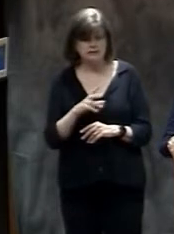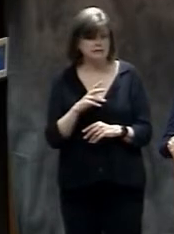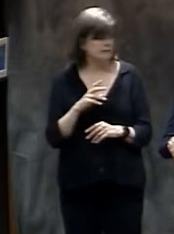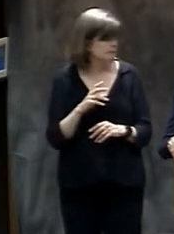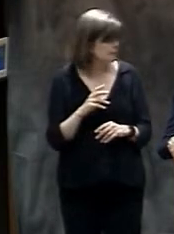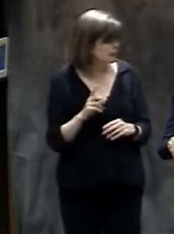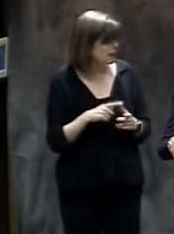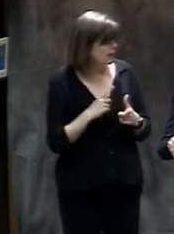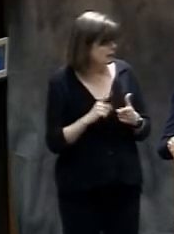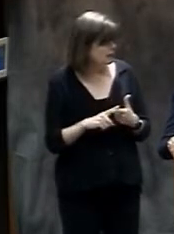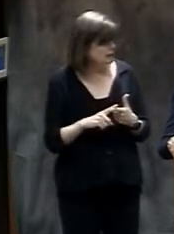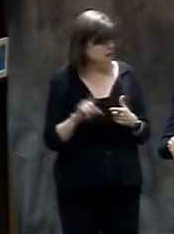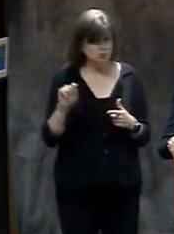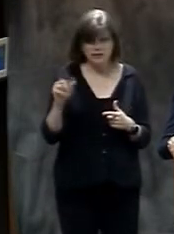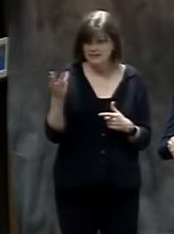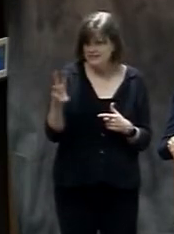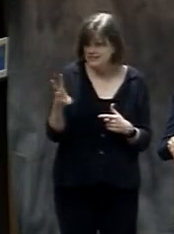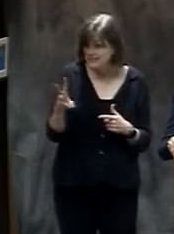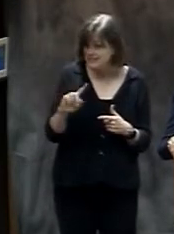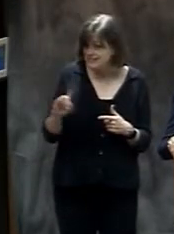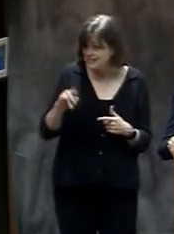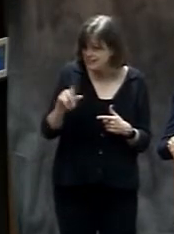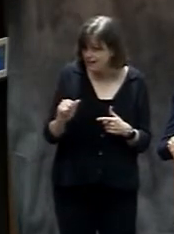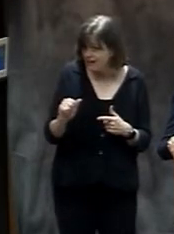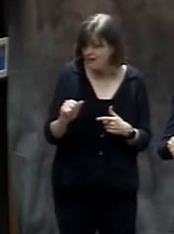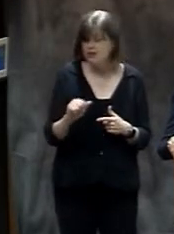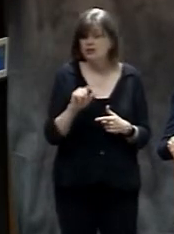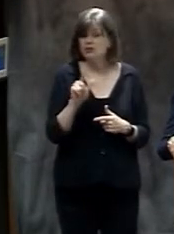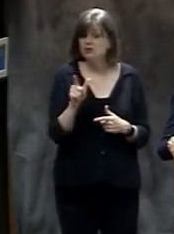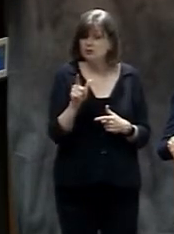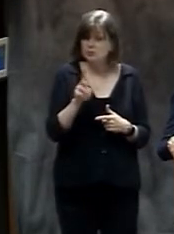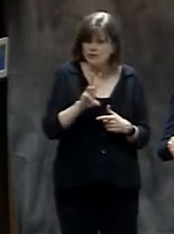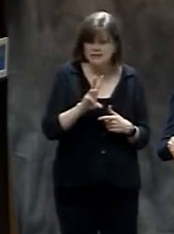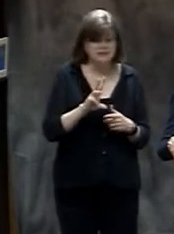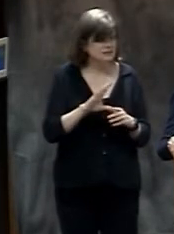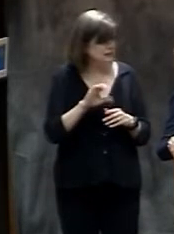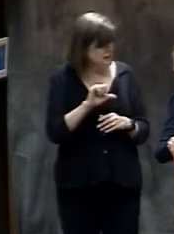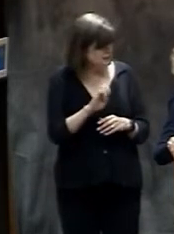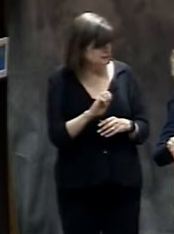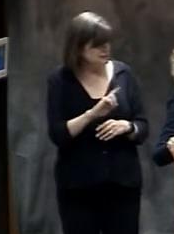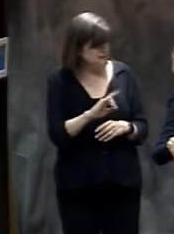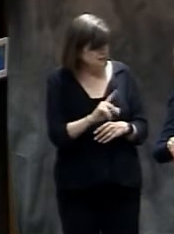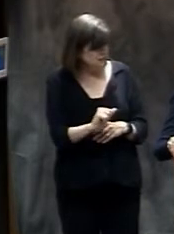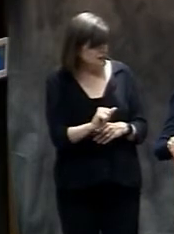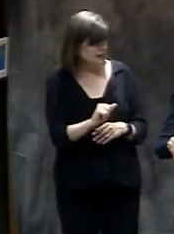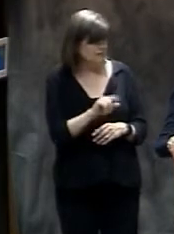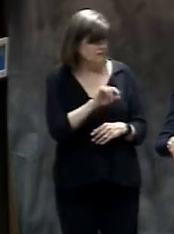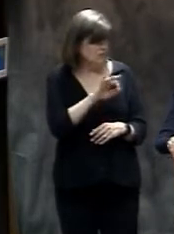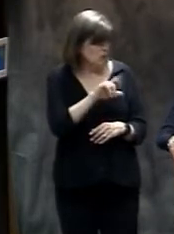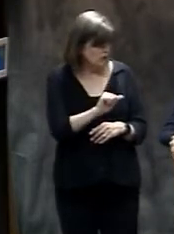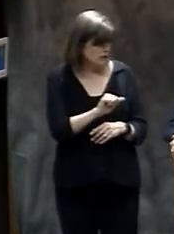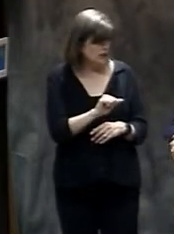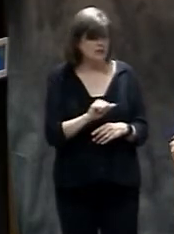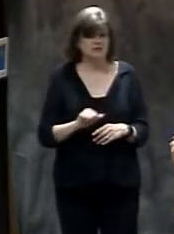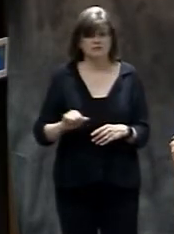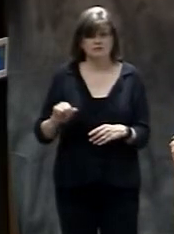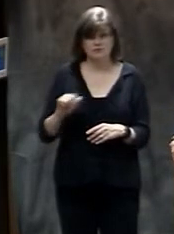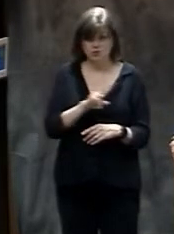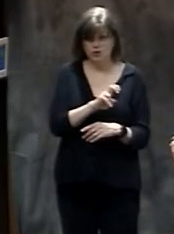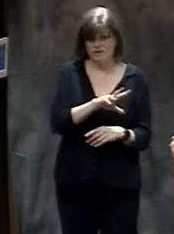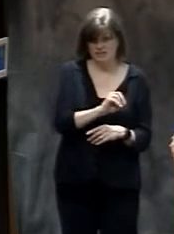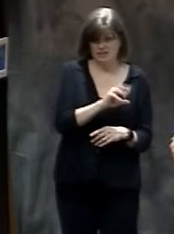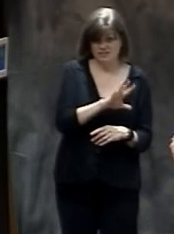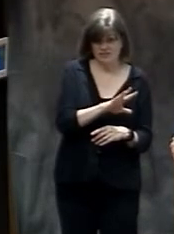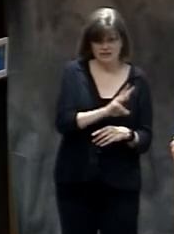Zika. 256 cases of Zika in Florida, 6 in Texas, and just 2 of dengue. But what this